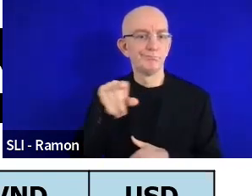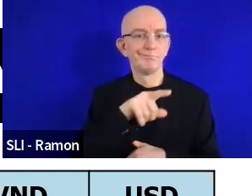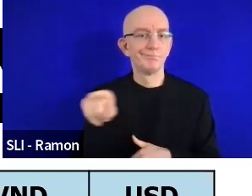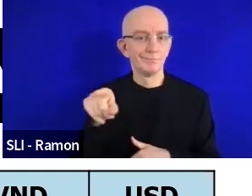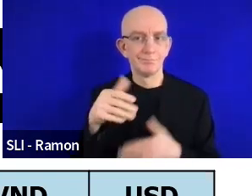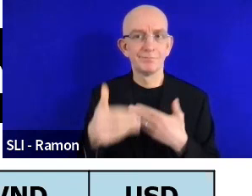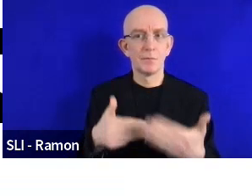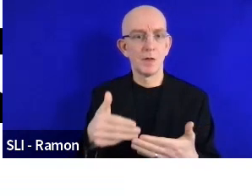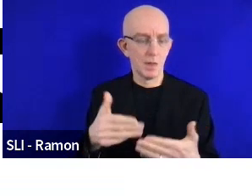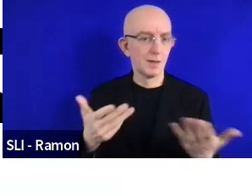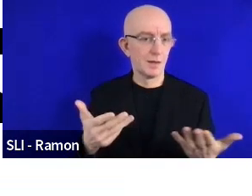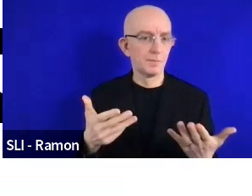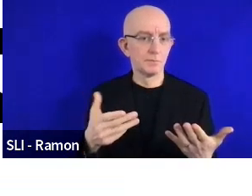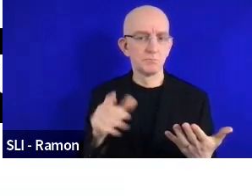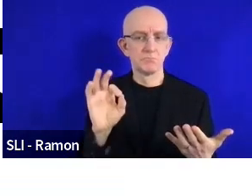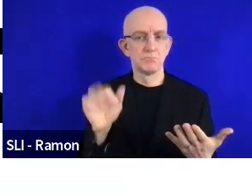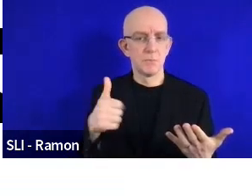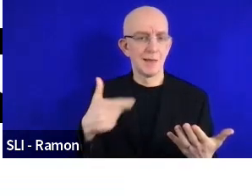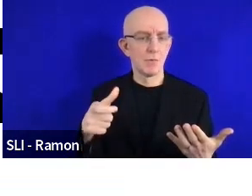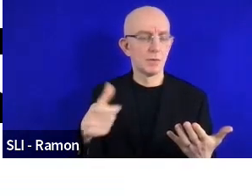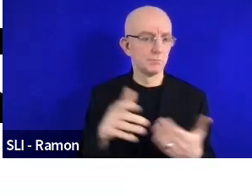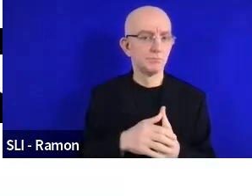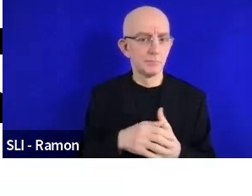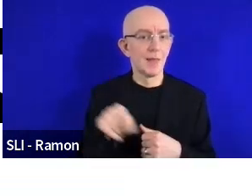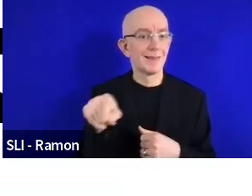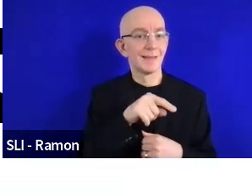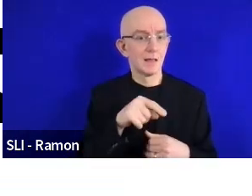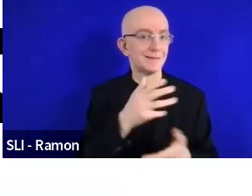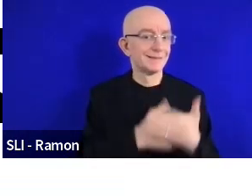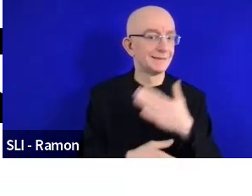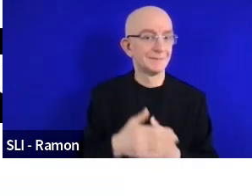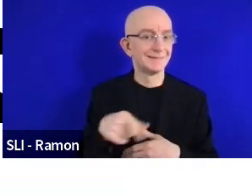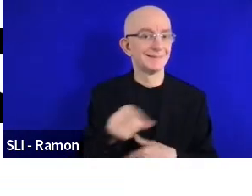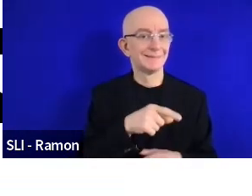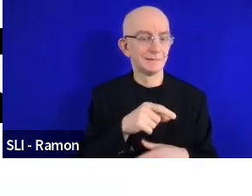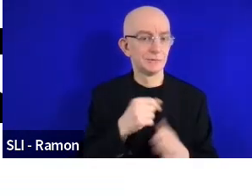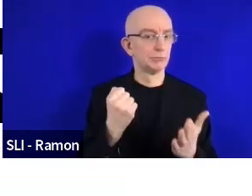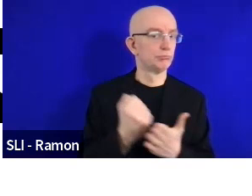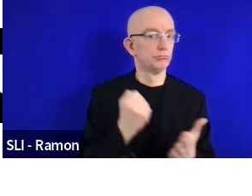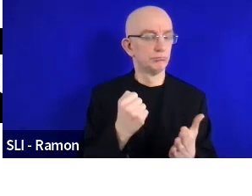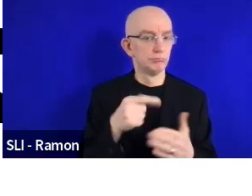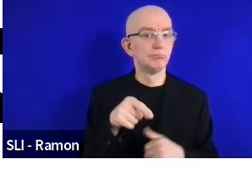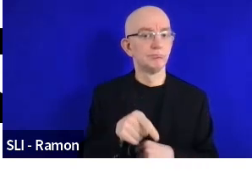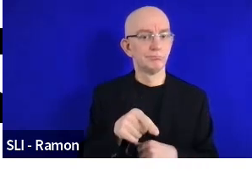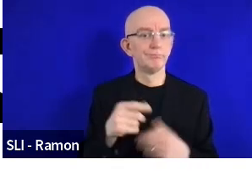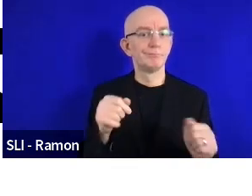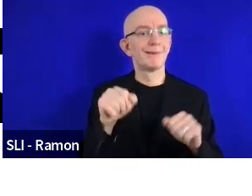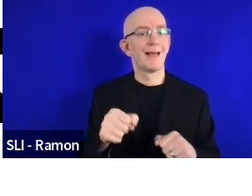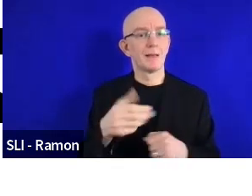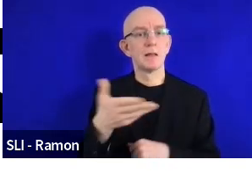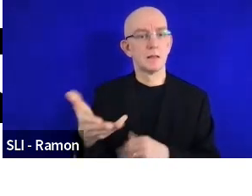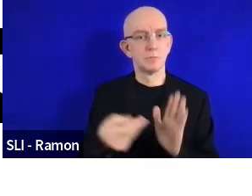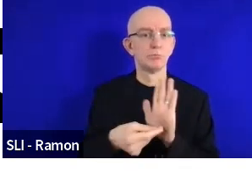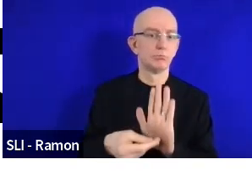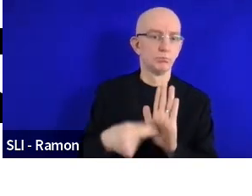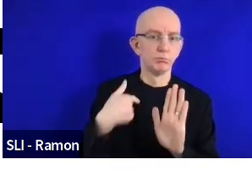allowance rate. So is that enough? It's nowhere near enough because the social allowance is